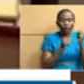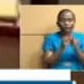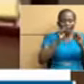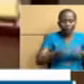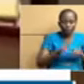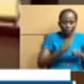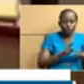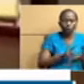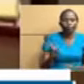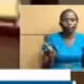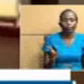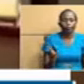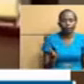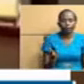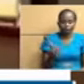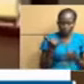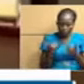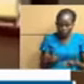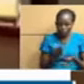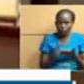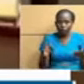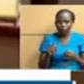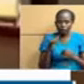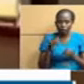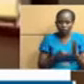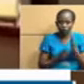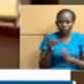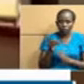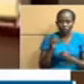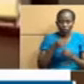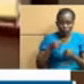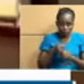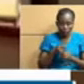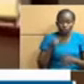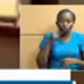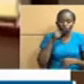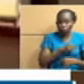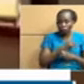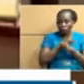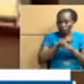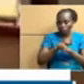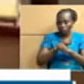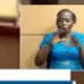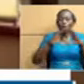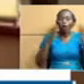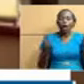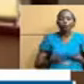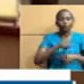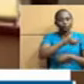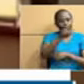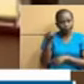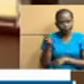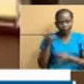So Charles, as part of a development equation, social protection world over is